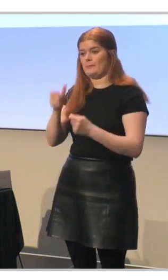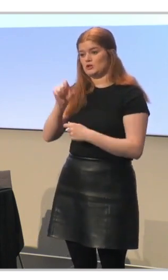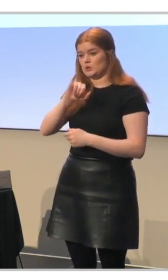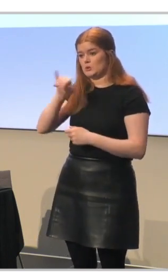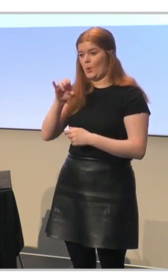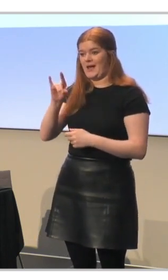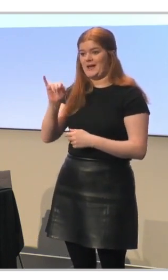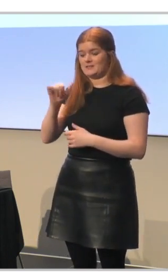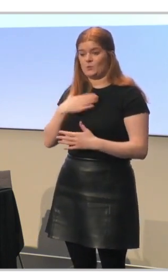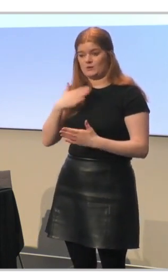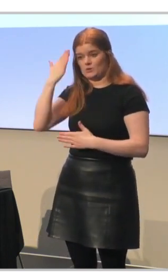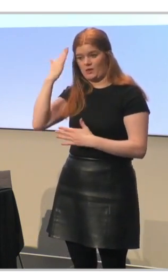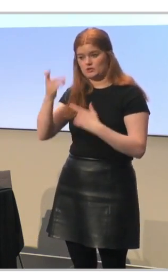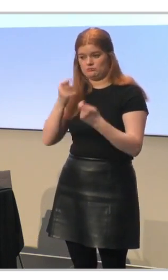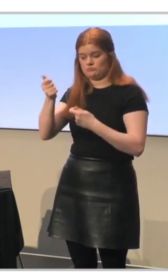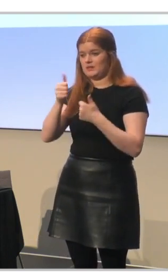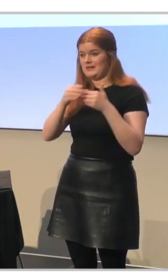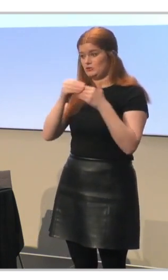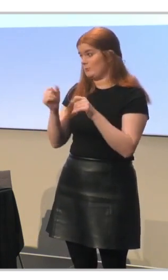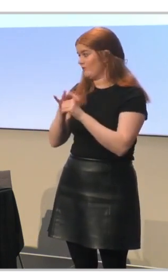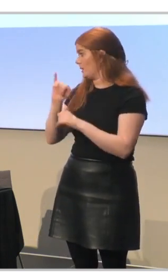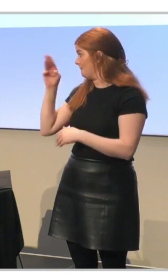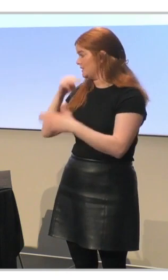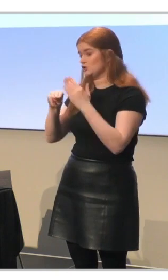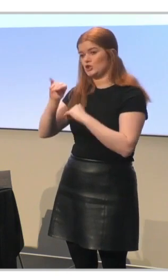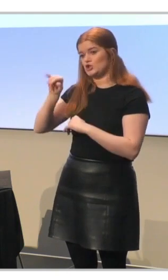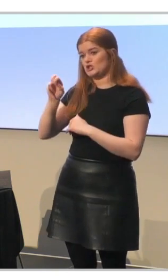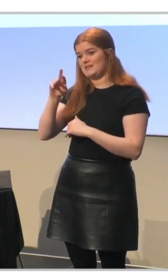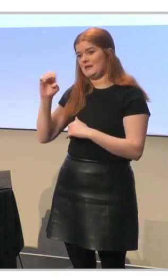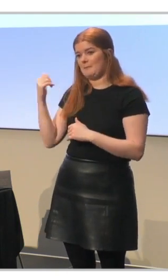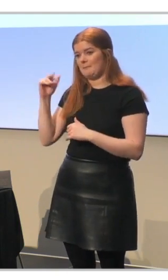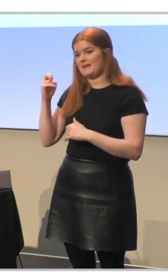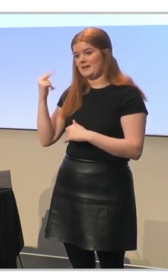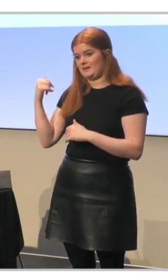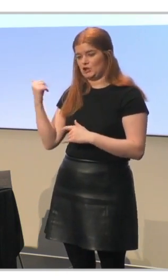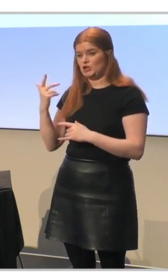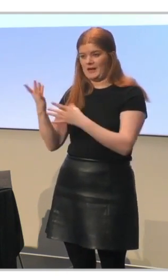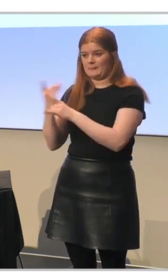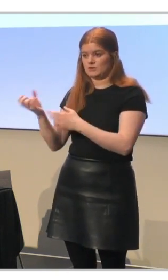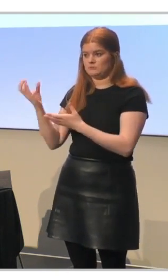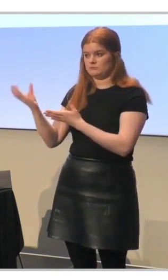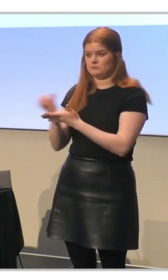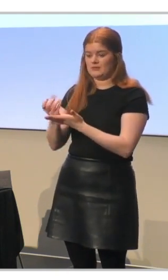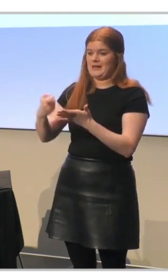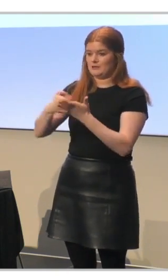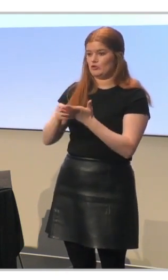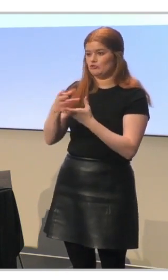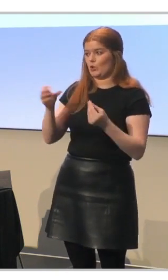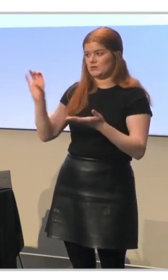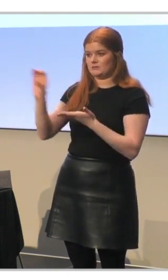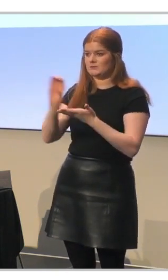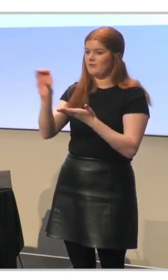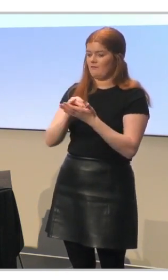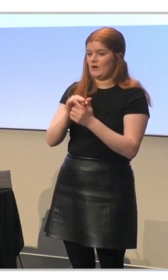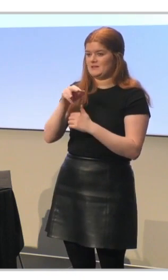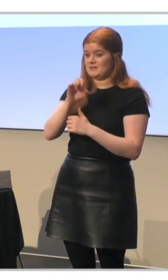to acknowledge the pioneering leadership of Minister Josepha Madigan in securing much additional resources for the NCSE, and this telling